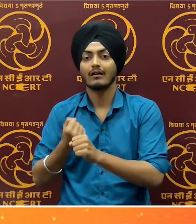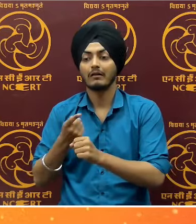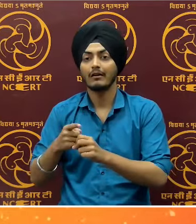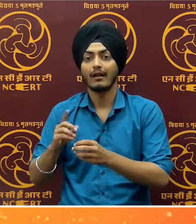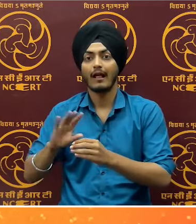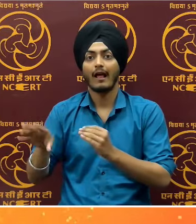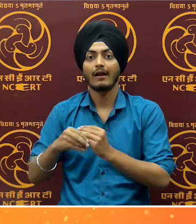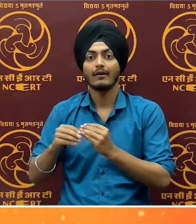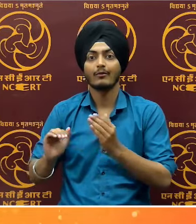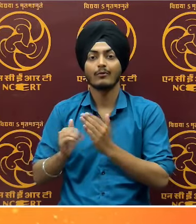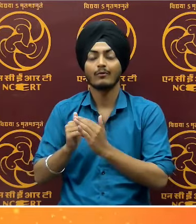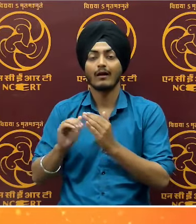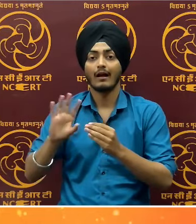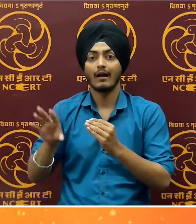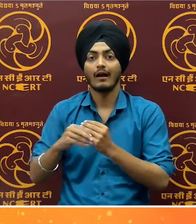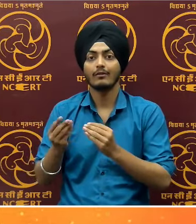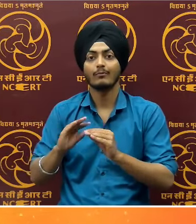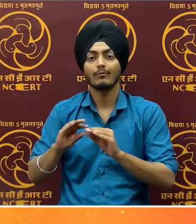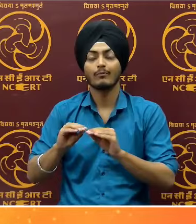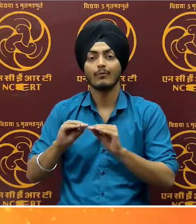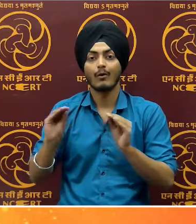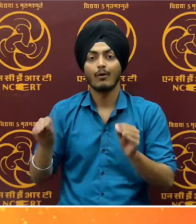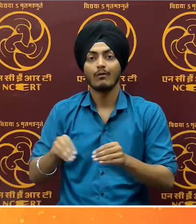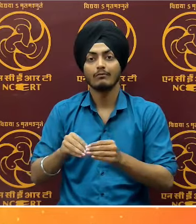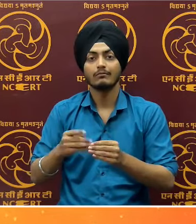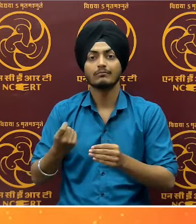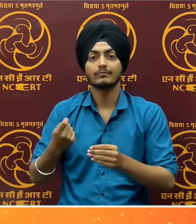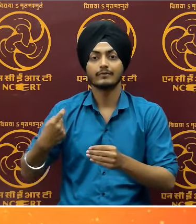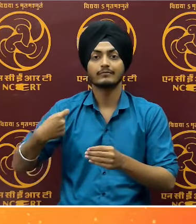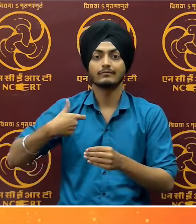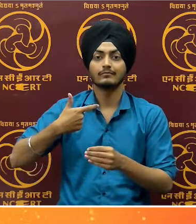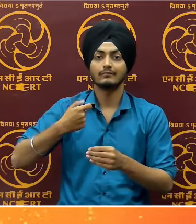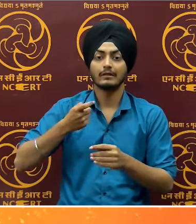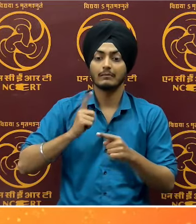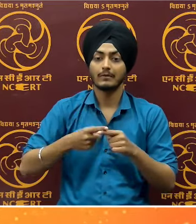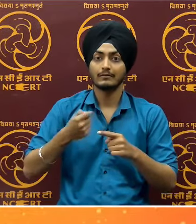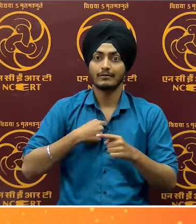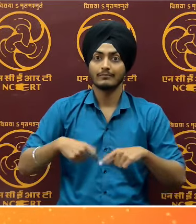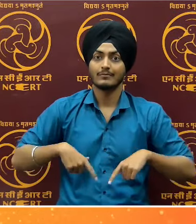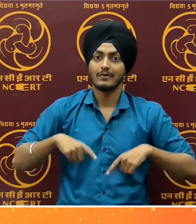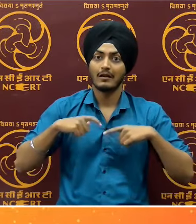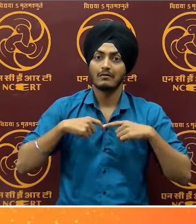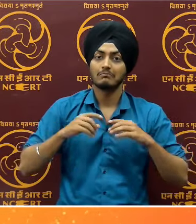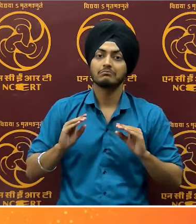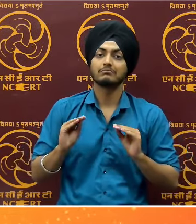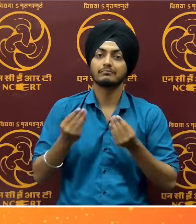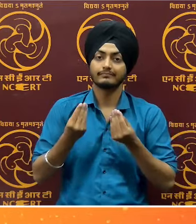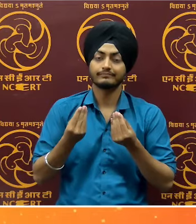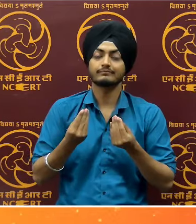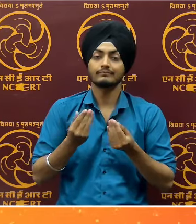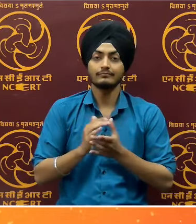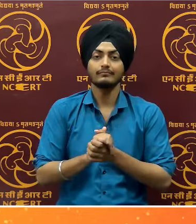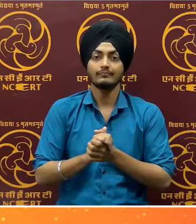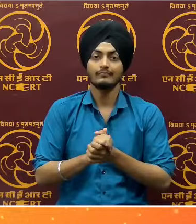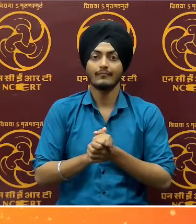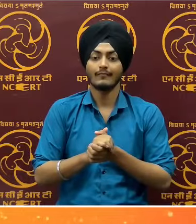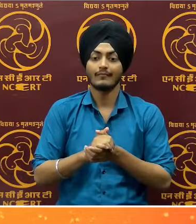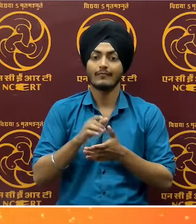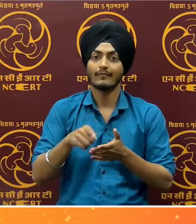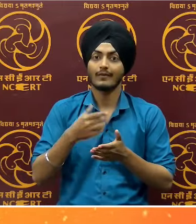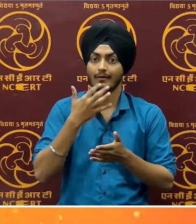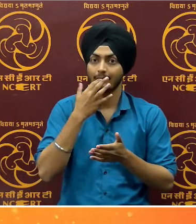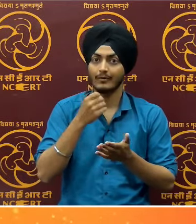additional income, and that will further result in the better standard of living. And in this, role of education